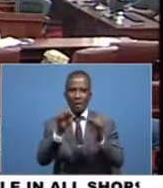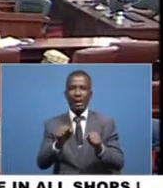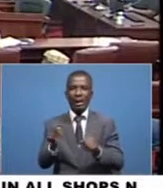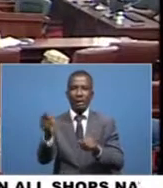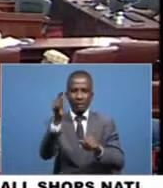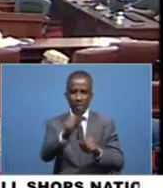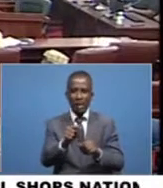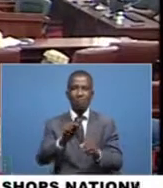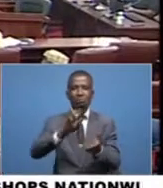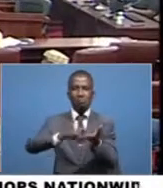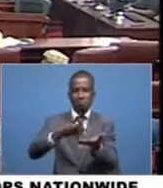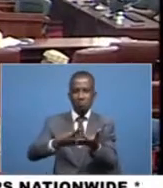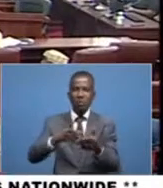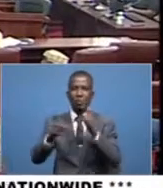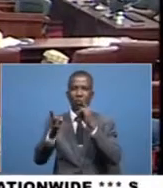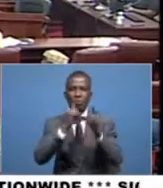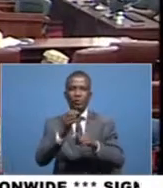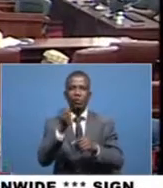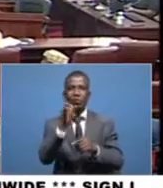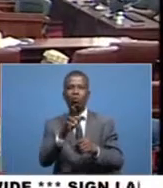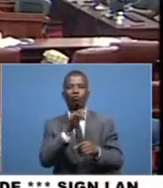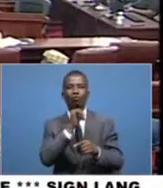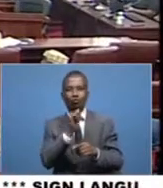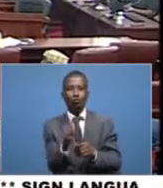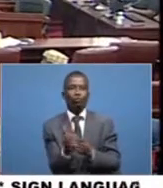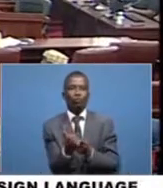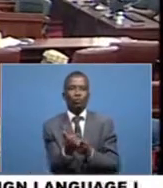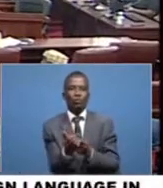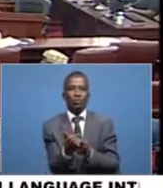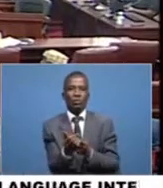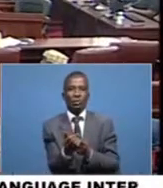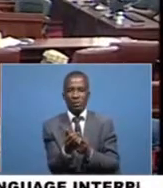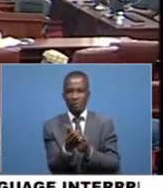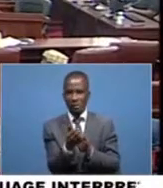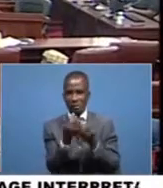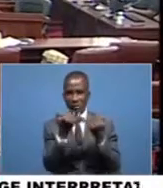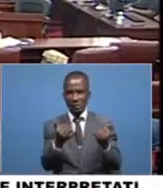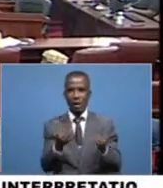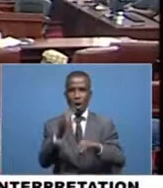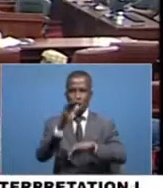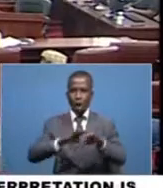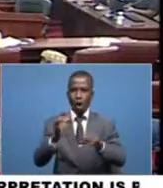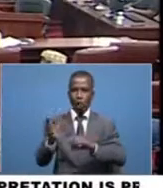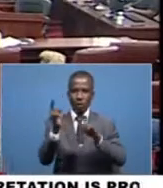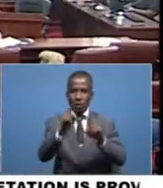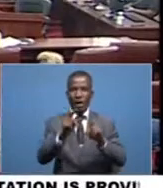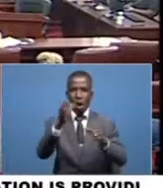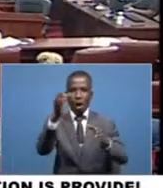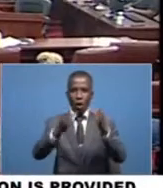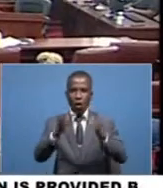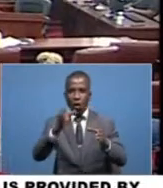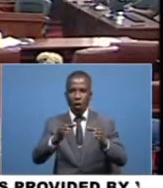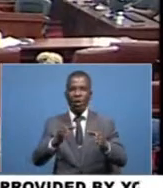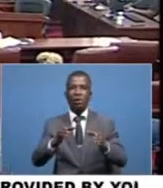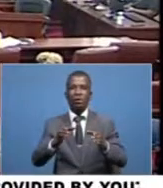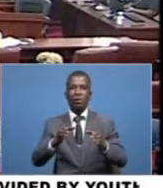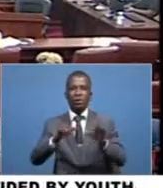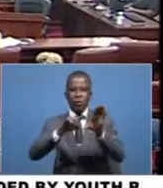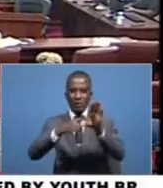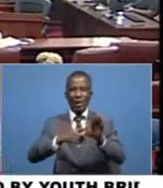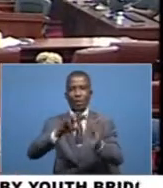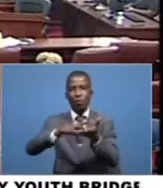not to adduce evidence at the close of plaintiff's case when such a defendant is called upon by the court to open his or her